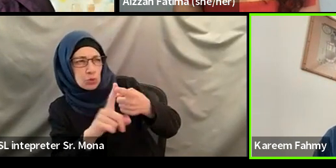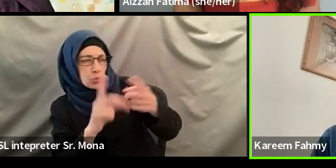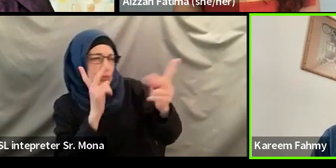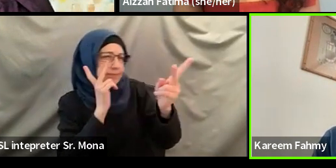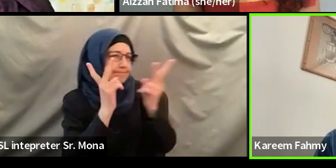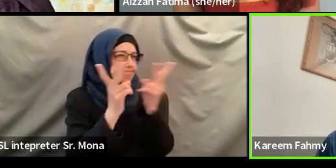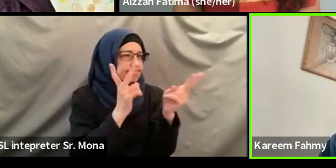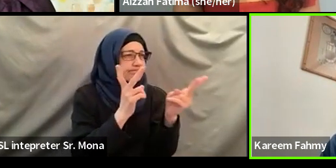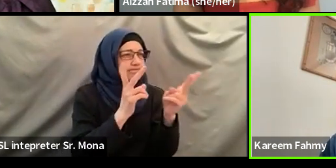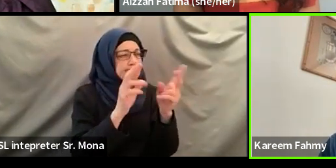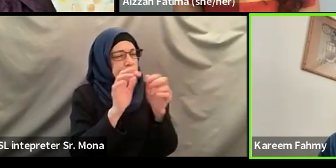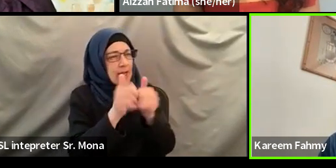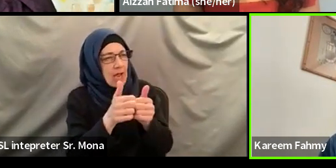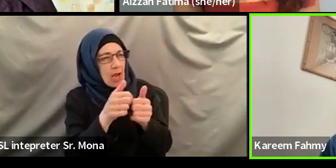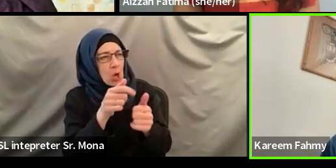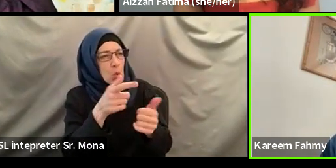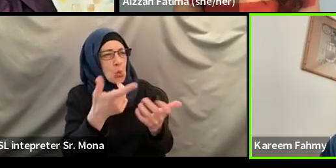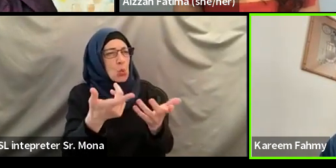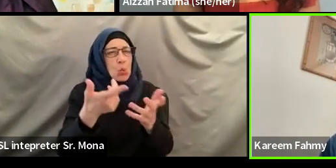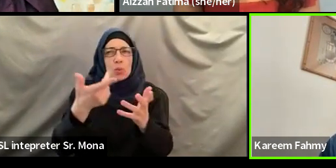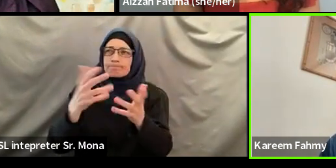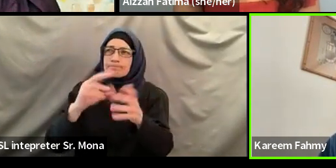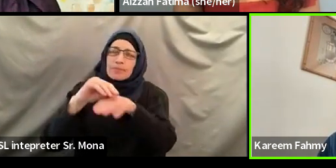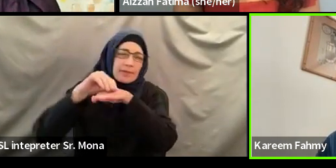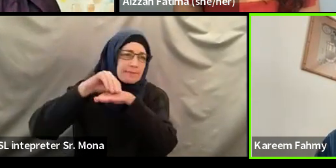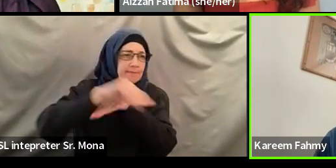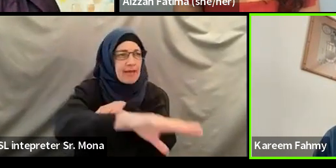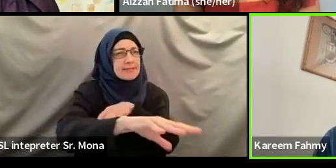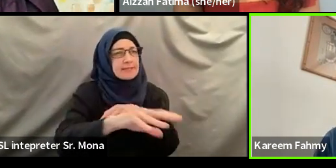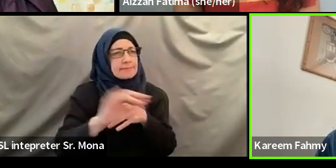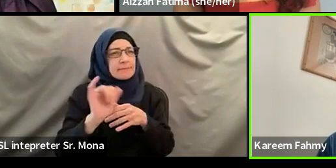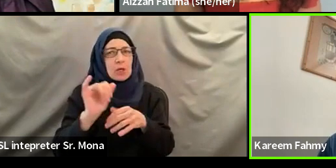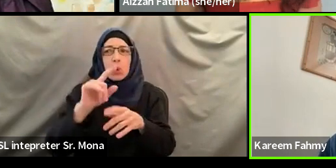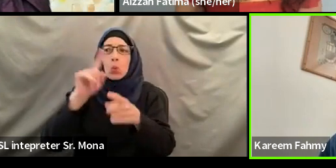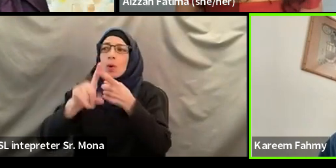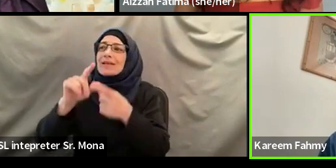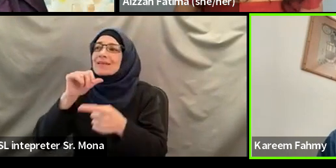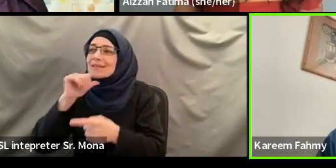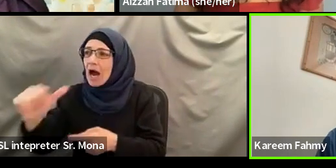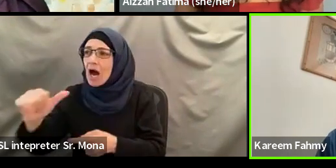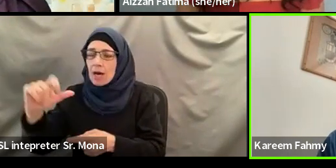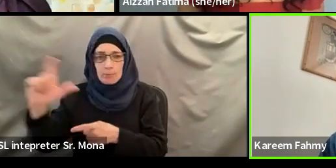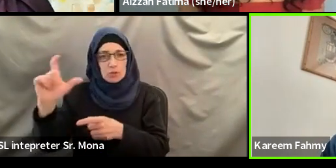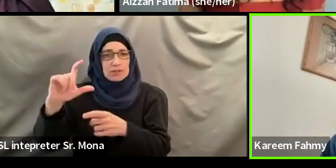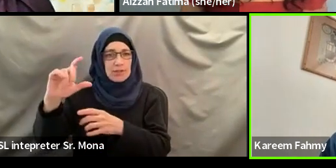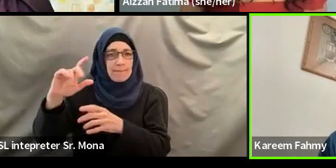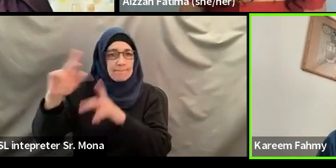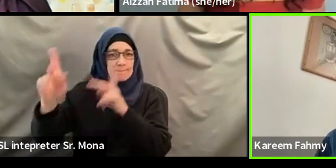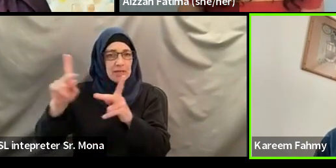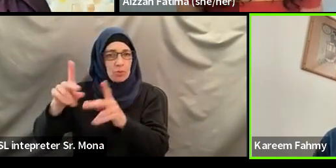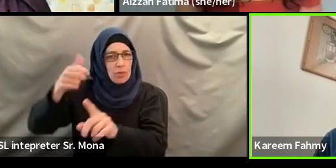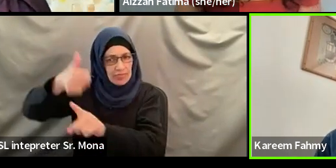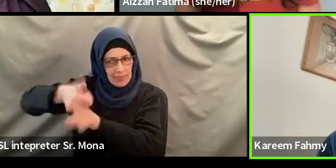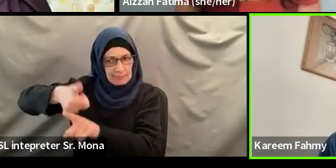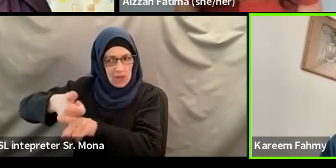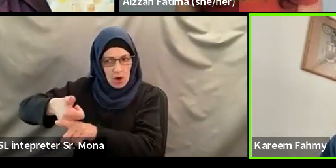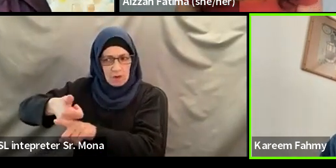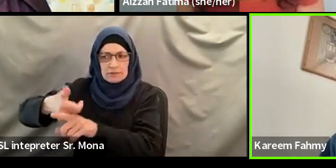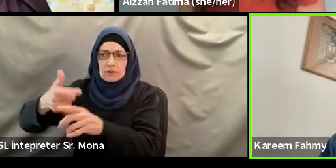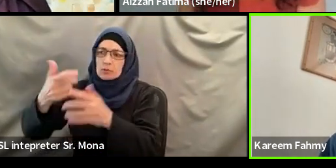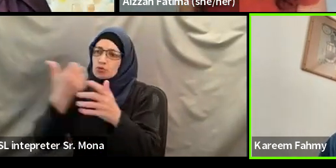how it goes or what the effect is when non-Muslim people are at the heart of telling a story, which is Muslim, right?